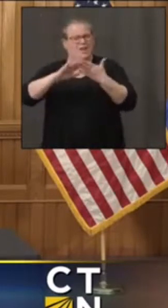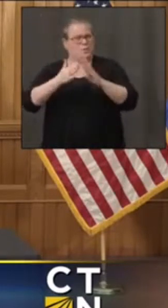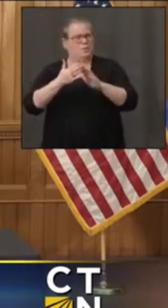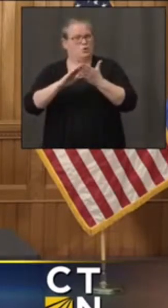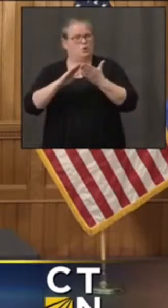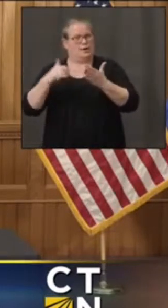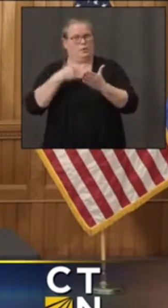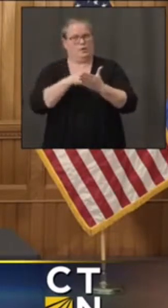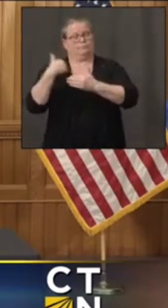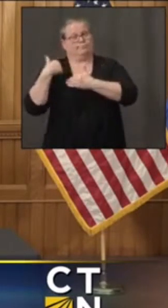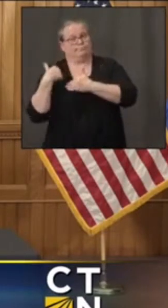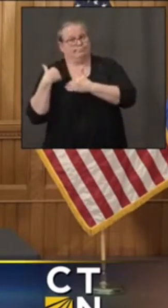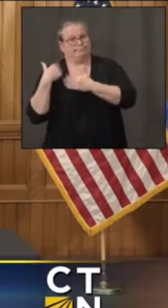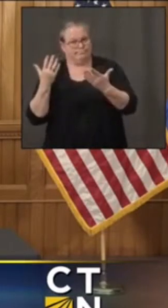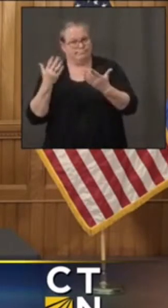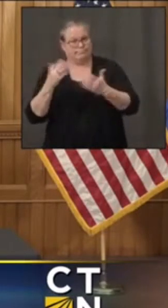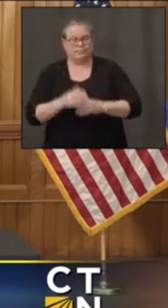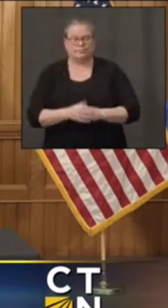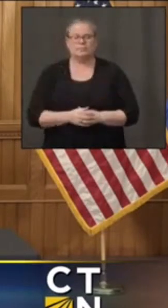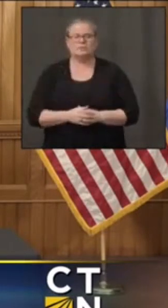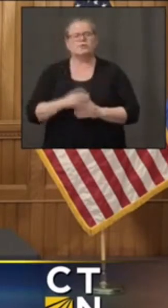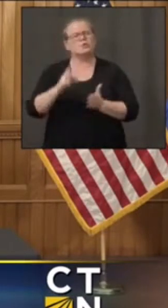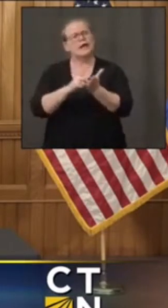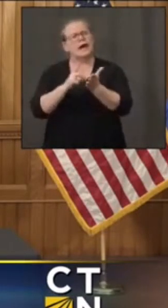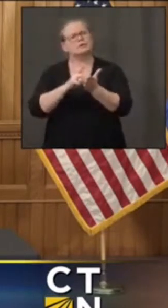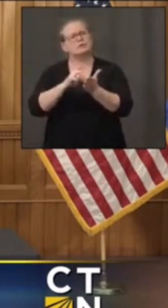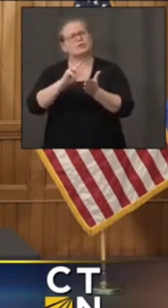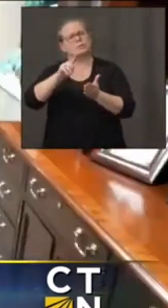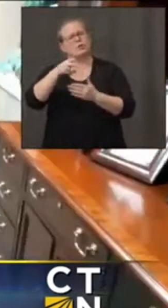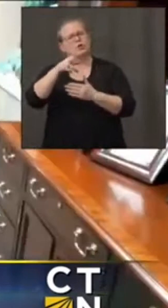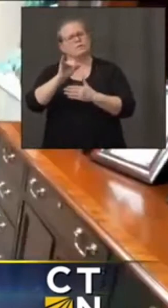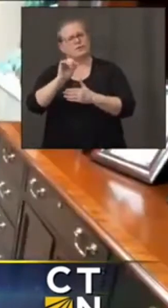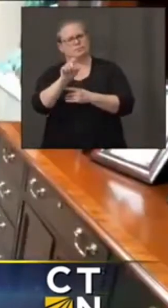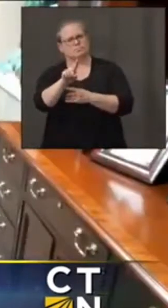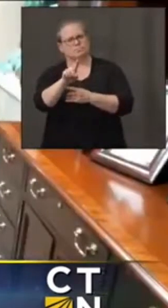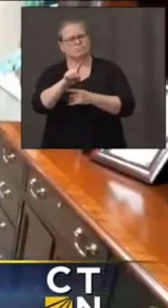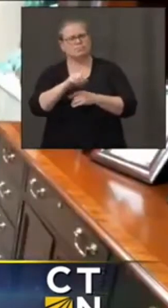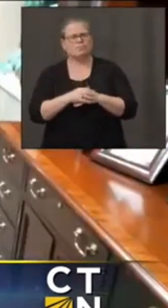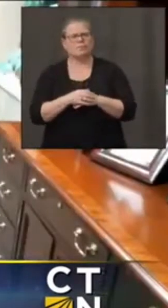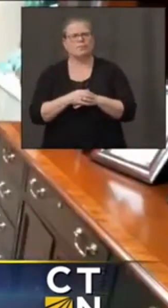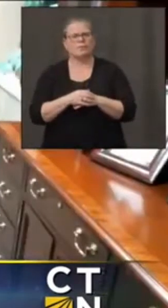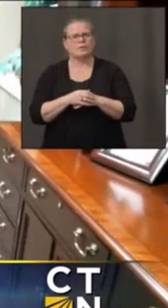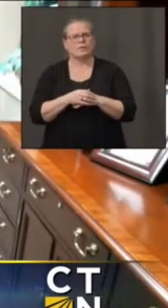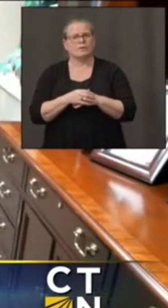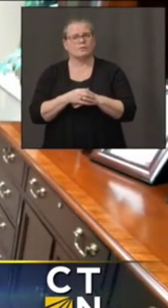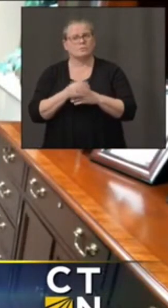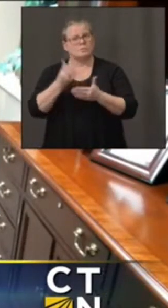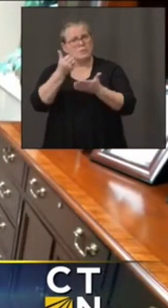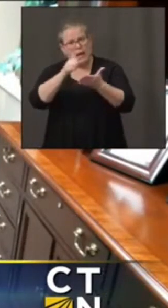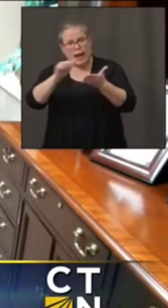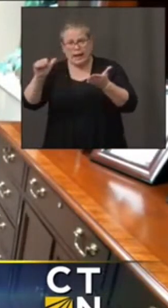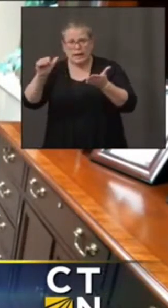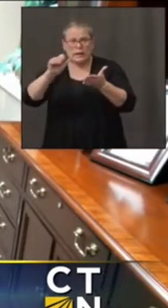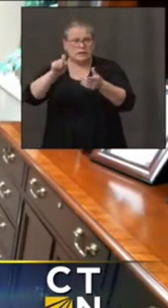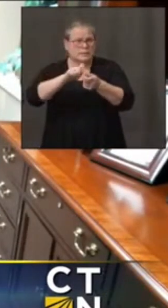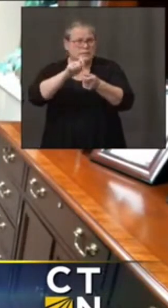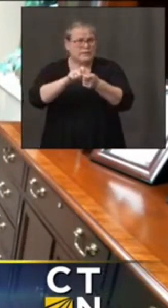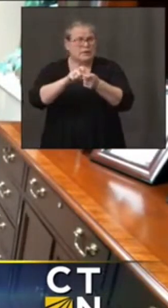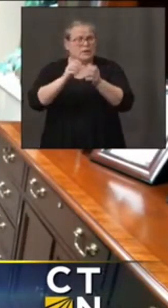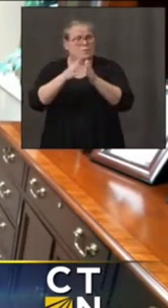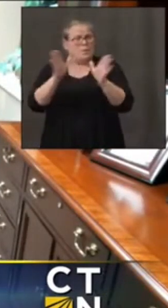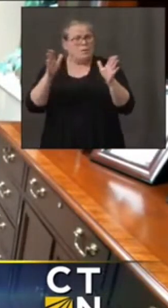Doctor, is there any additional specific public health guidance you would like to